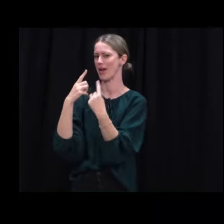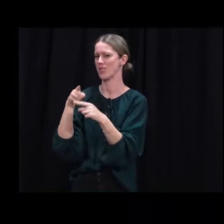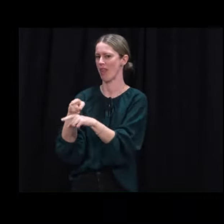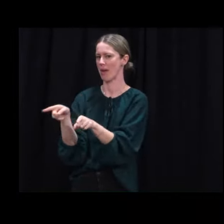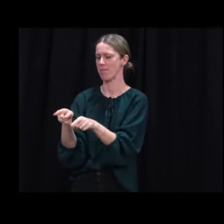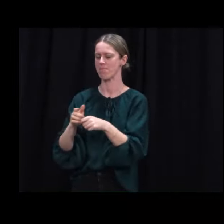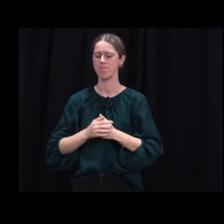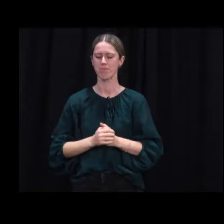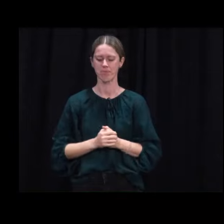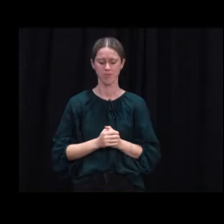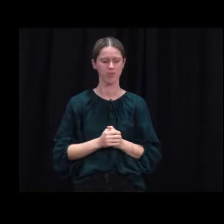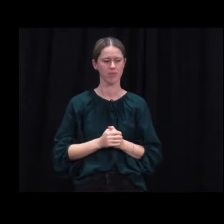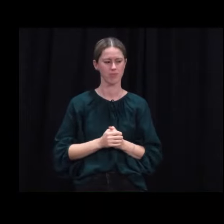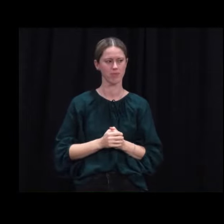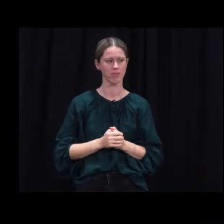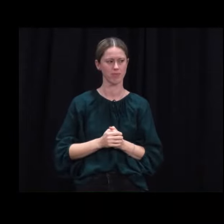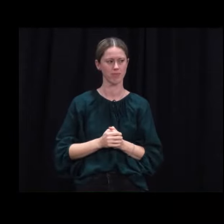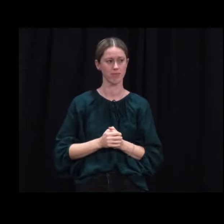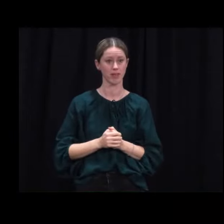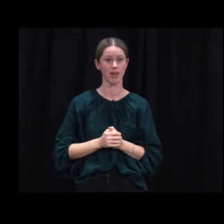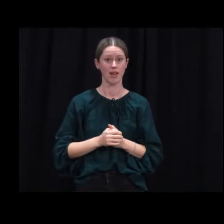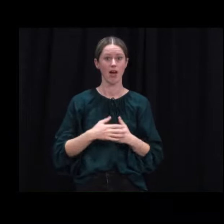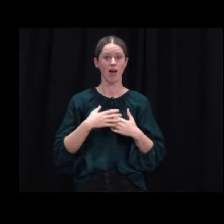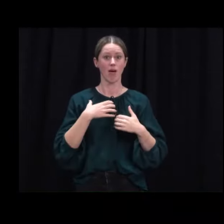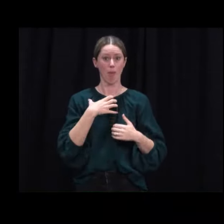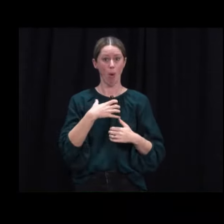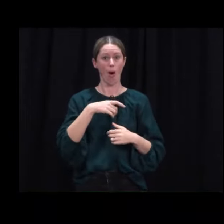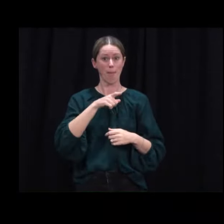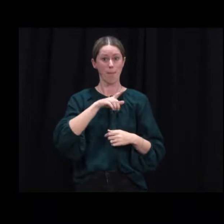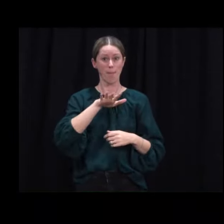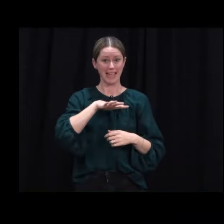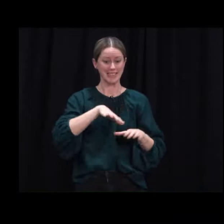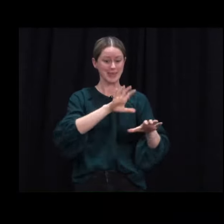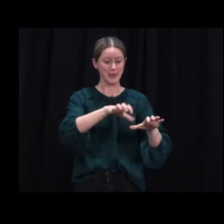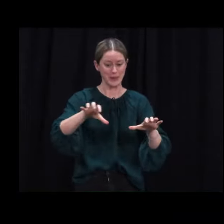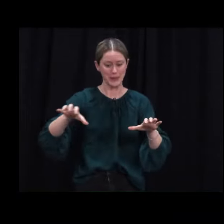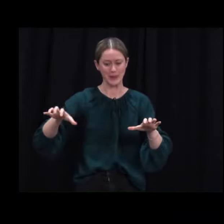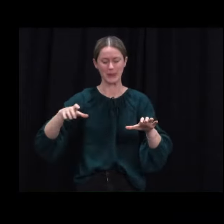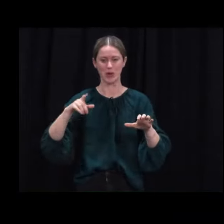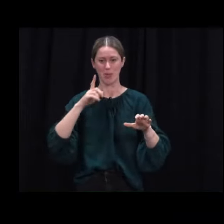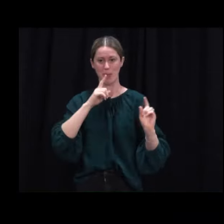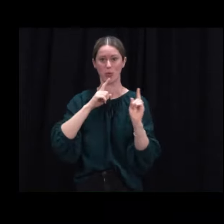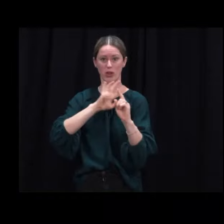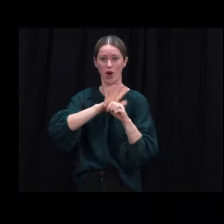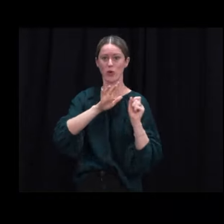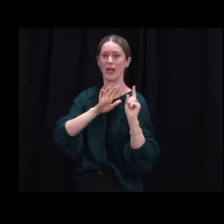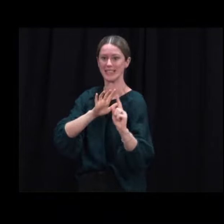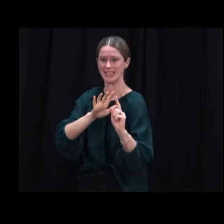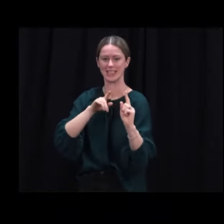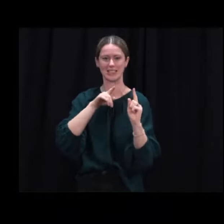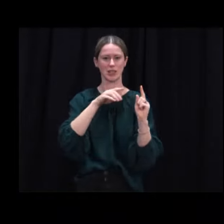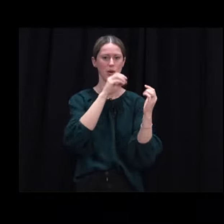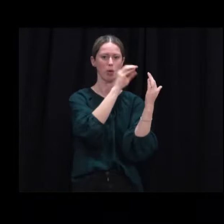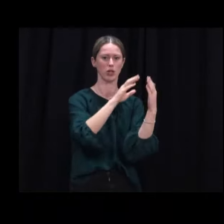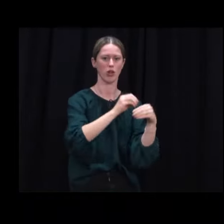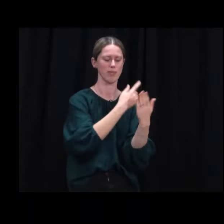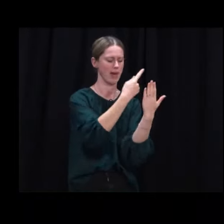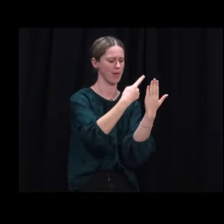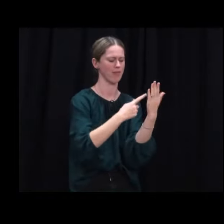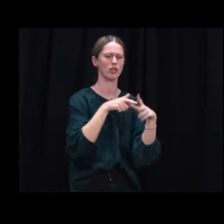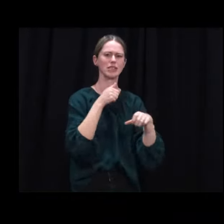There are now even more locations of interest, and those currently being added are generally supermarkets more